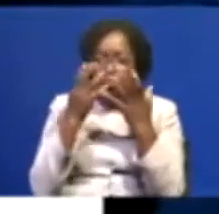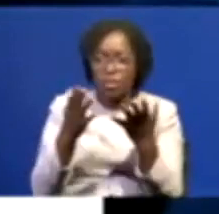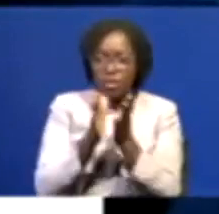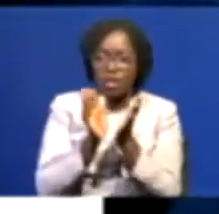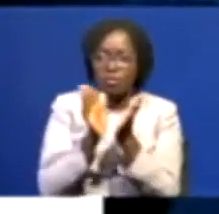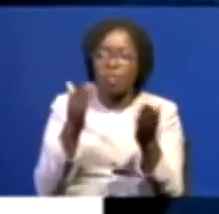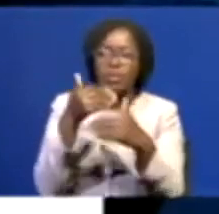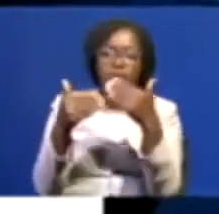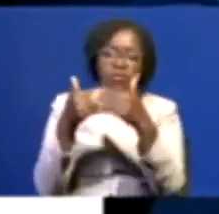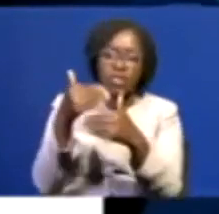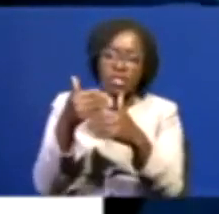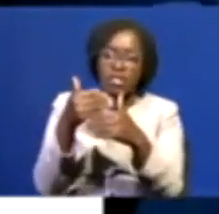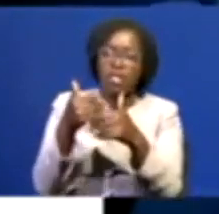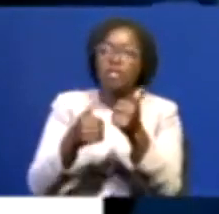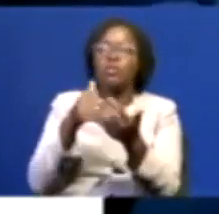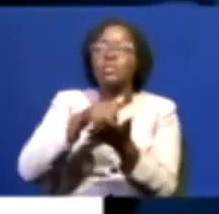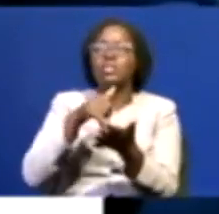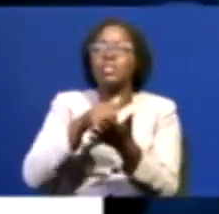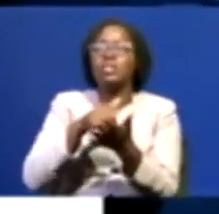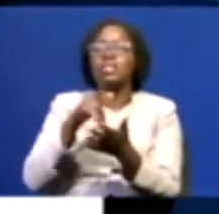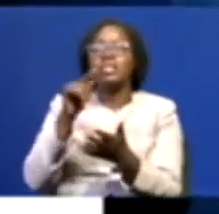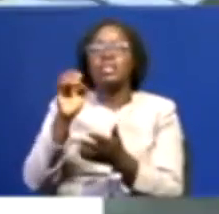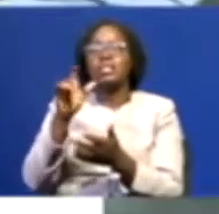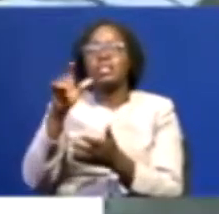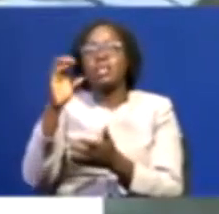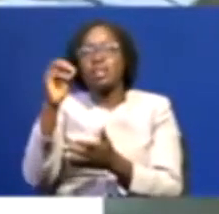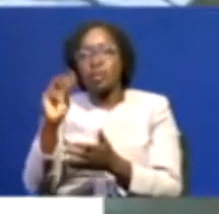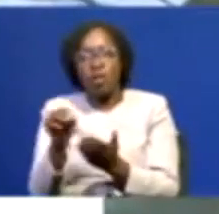public infrastructure, which include telecoms,